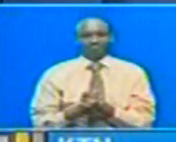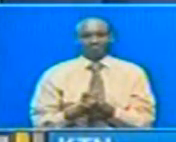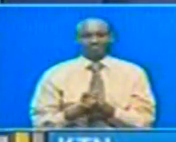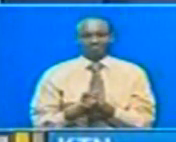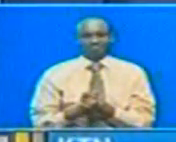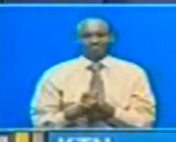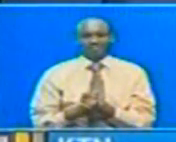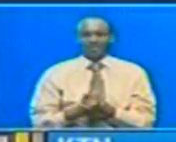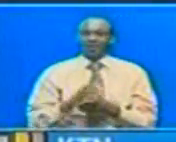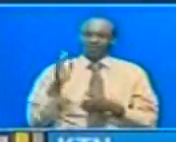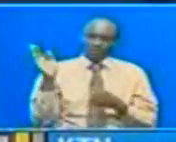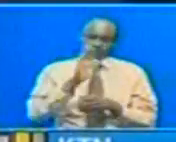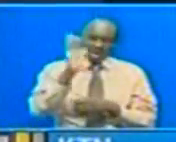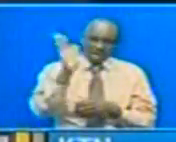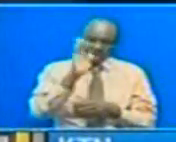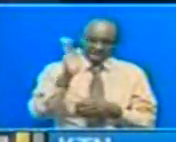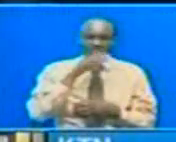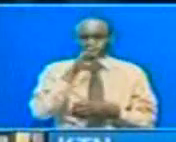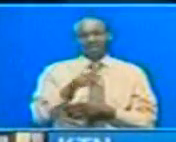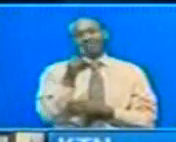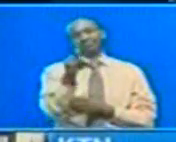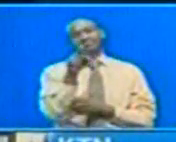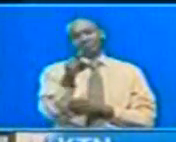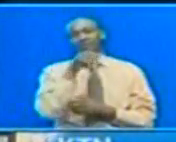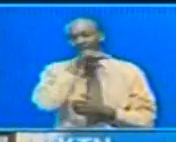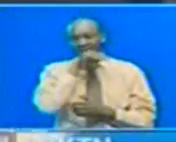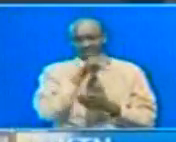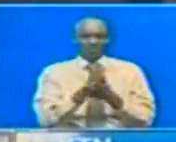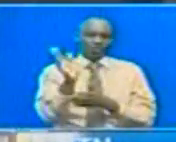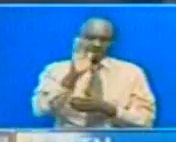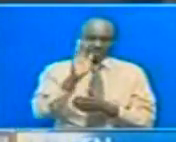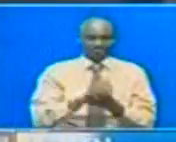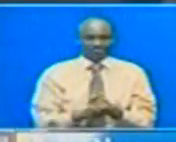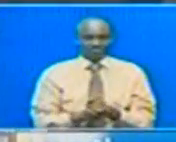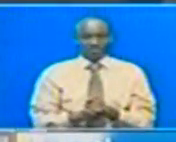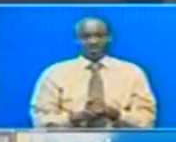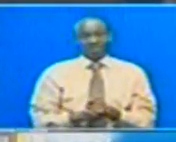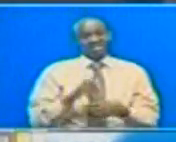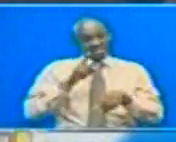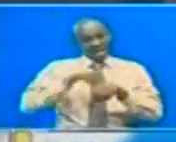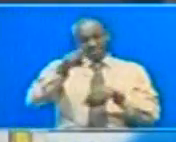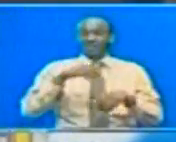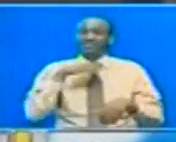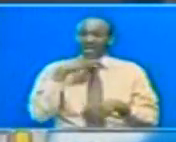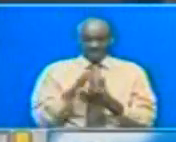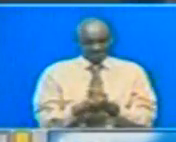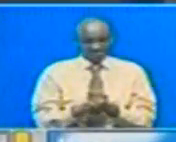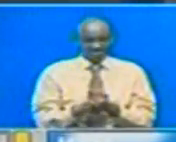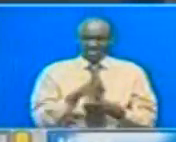Fare thee well, Fidel Castro Macarius Odhiambo Odinga. His passing on is not